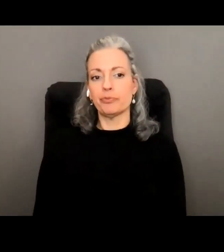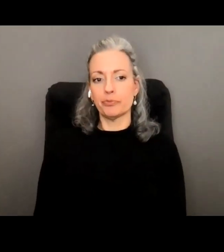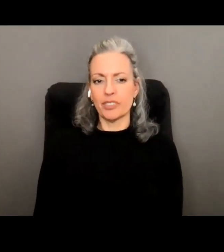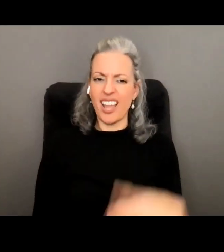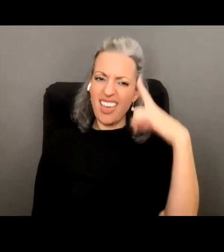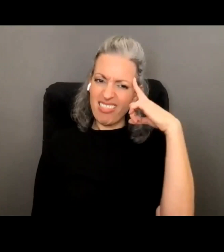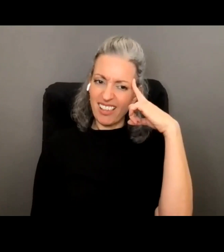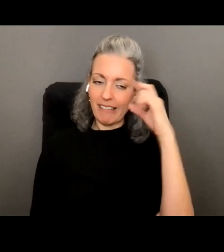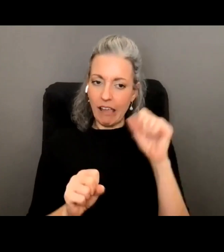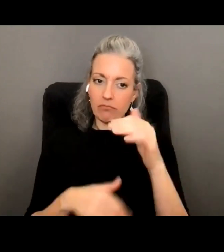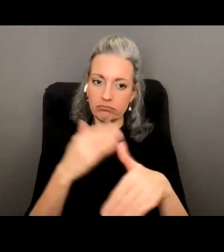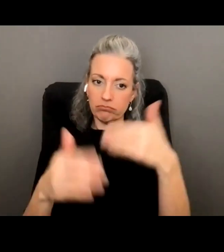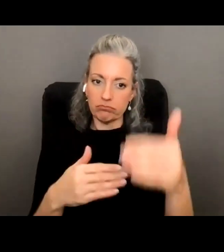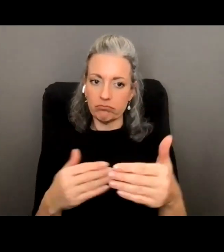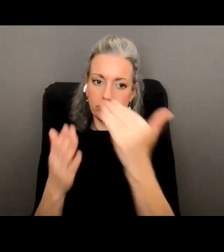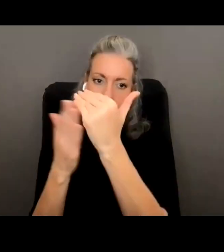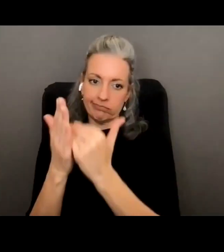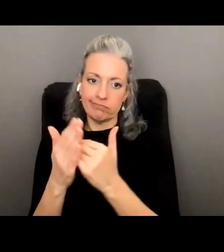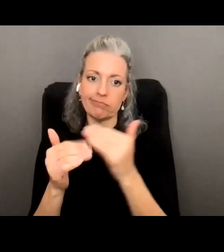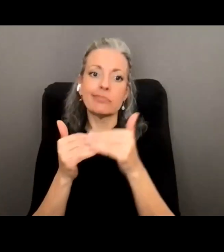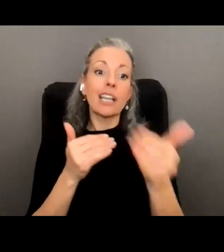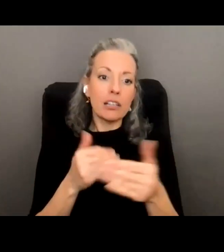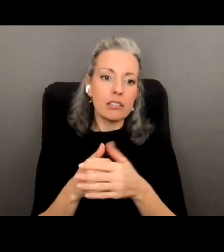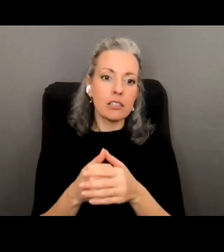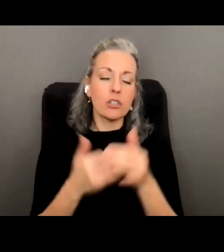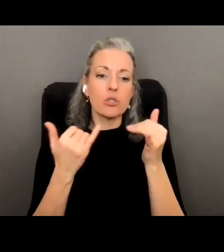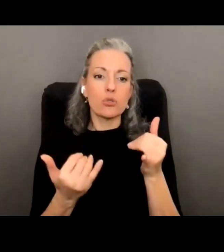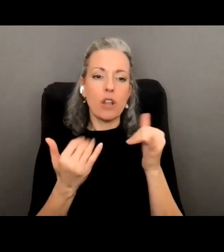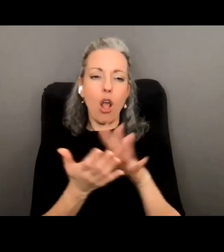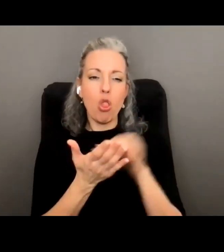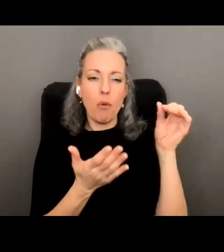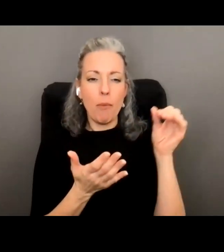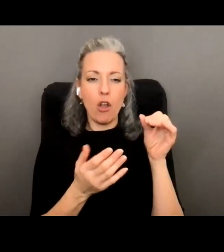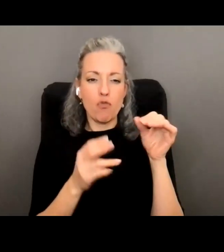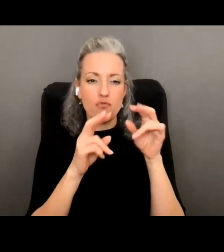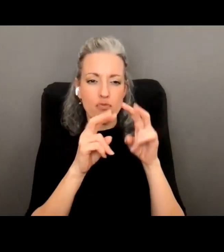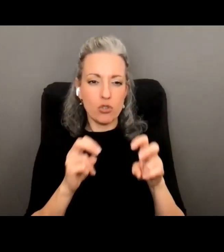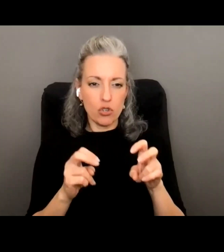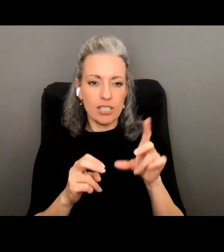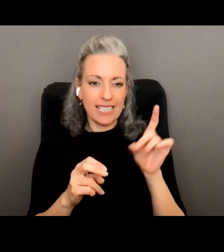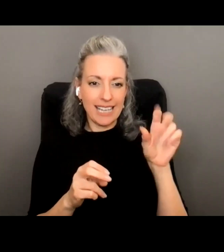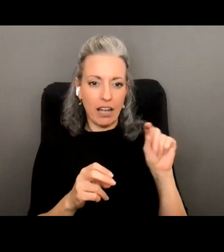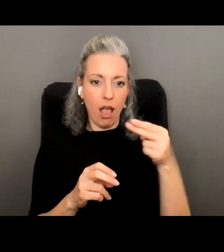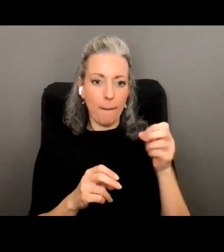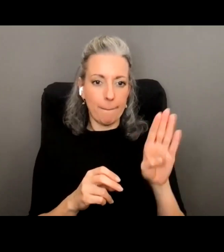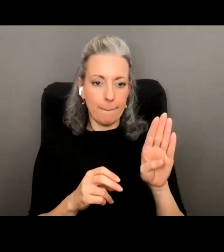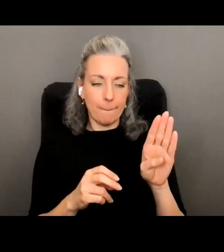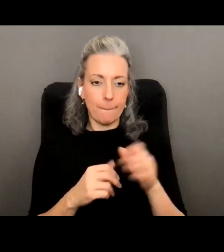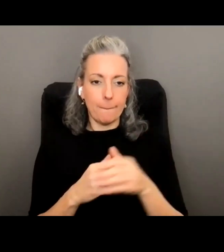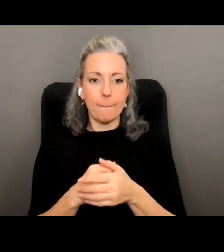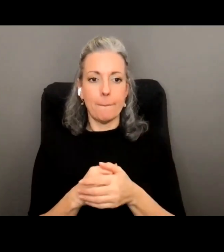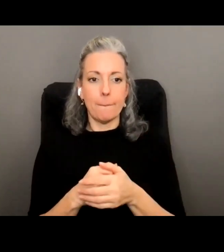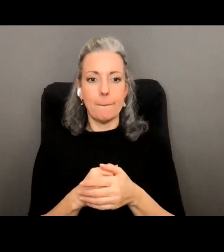move on to the next agenda item. And so we're going to move to learn about the Research and Data Hub. And I'm happy to hand it over to our colleagues from the Center for Data Insights